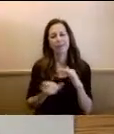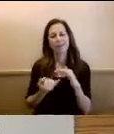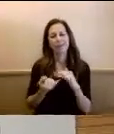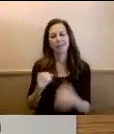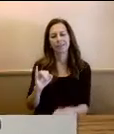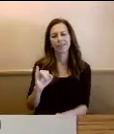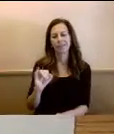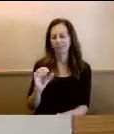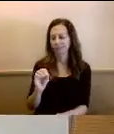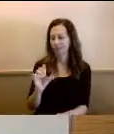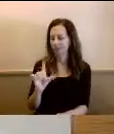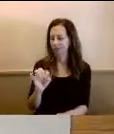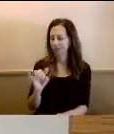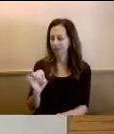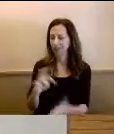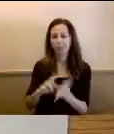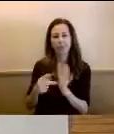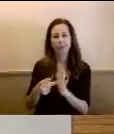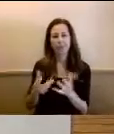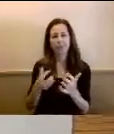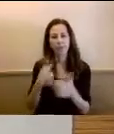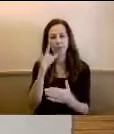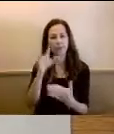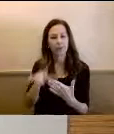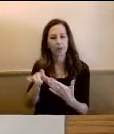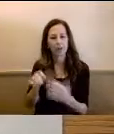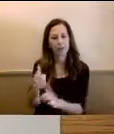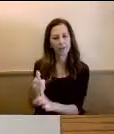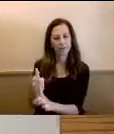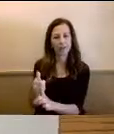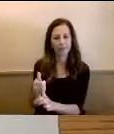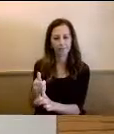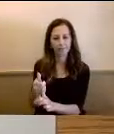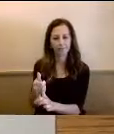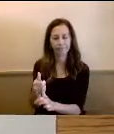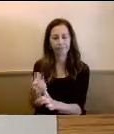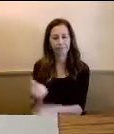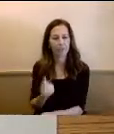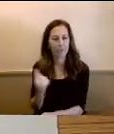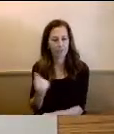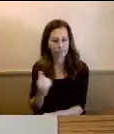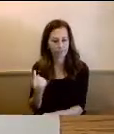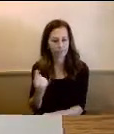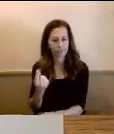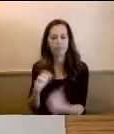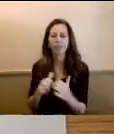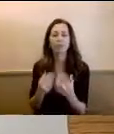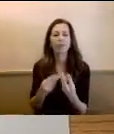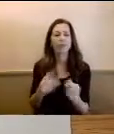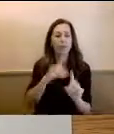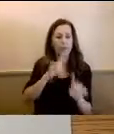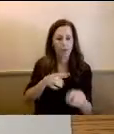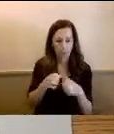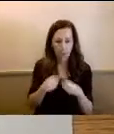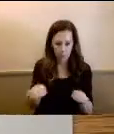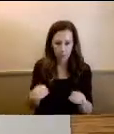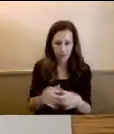Isolate means to get the variable by itself. And that's what we need to do in order to solve the